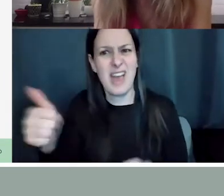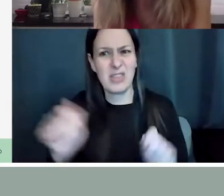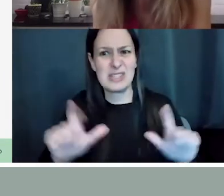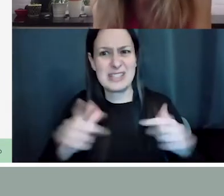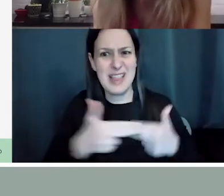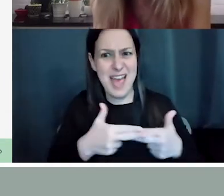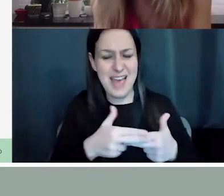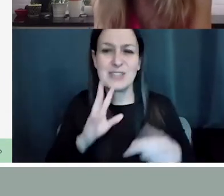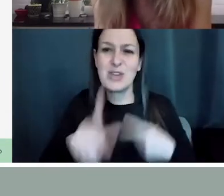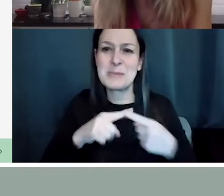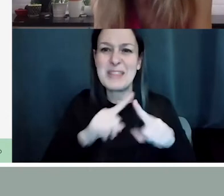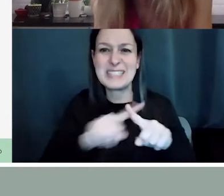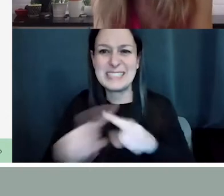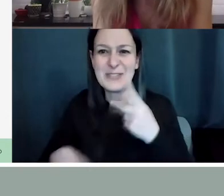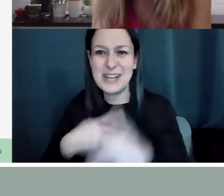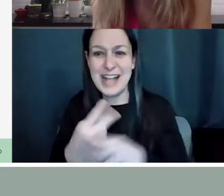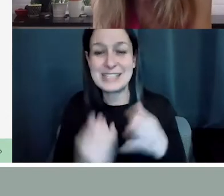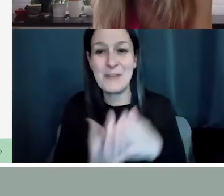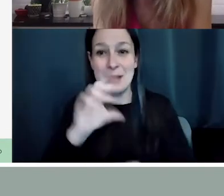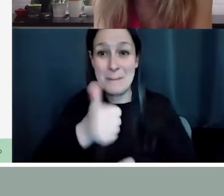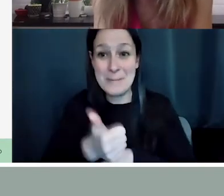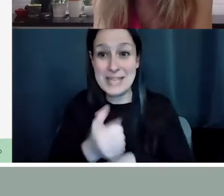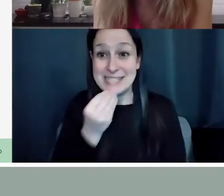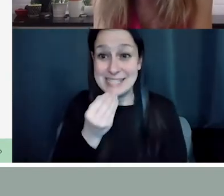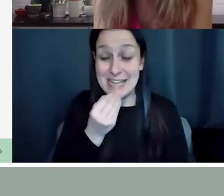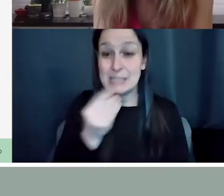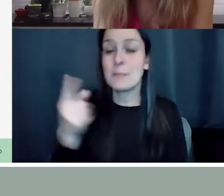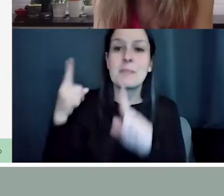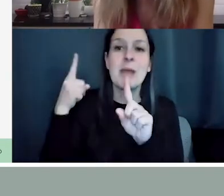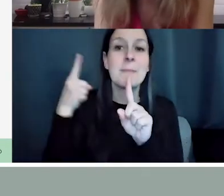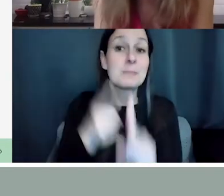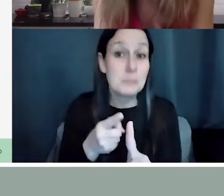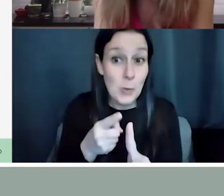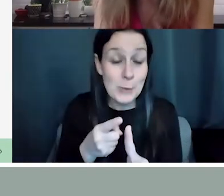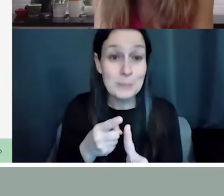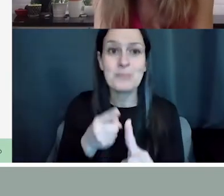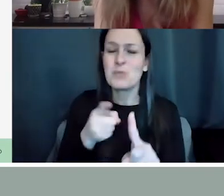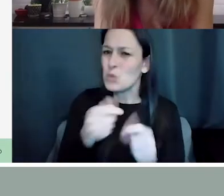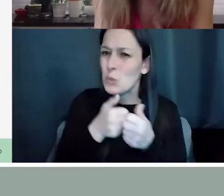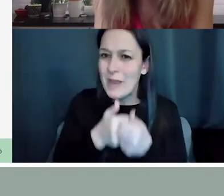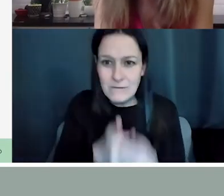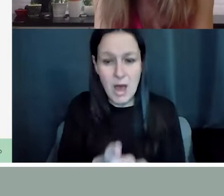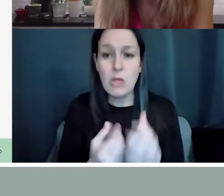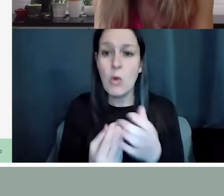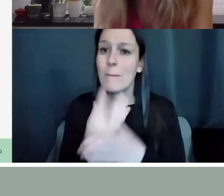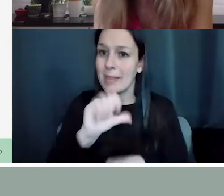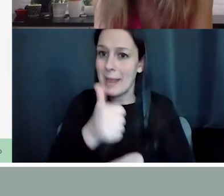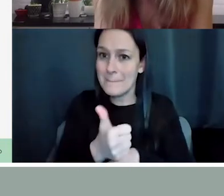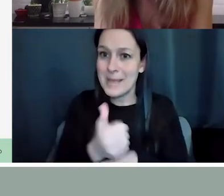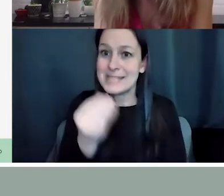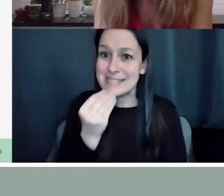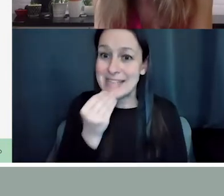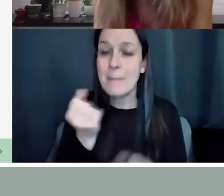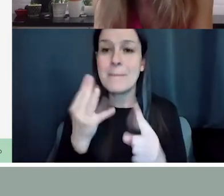the different kinds of plant-based diets, but the short message is that you can follow a plant-based diet at